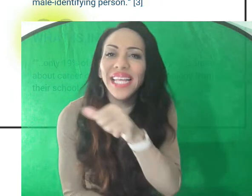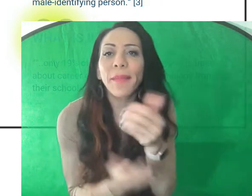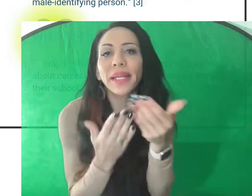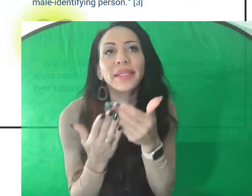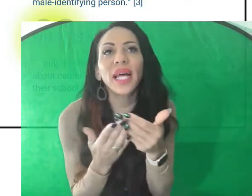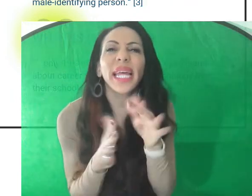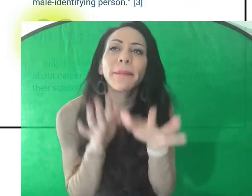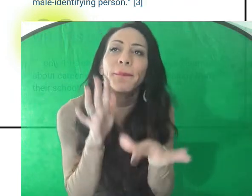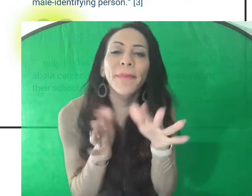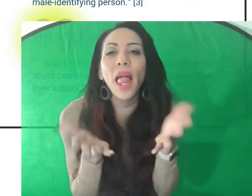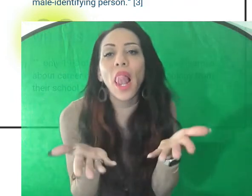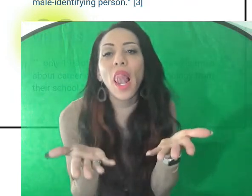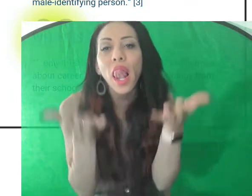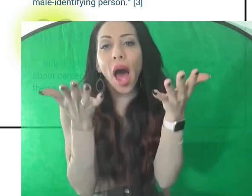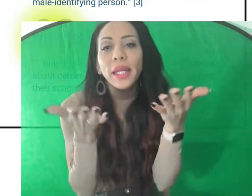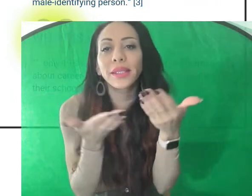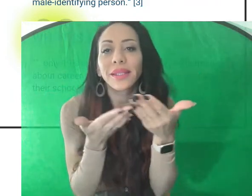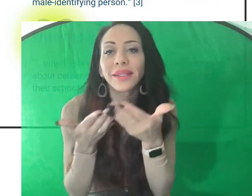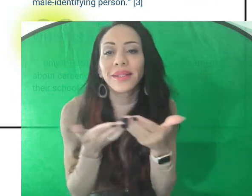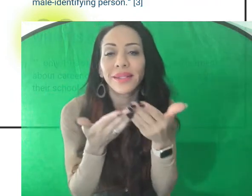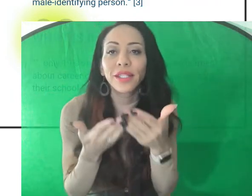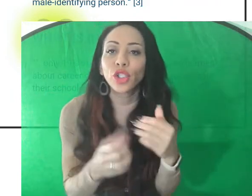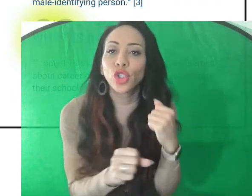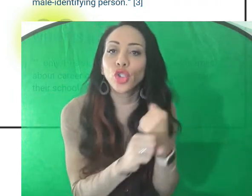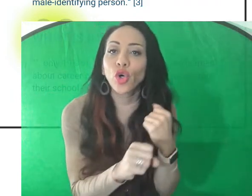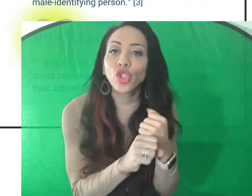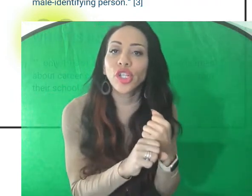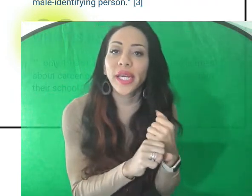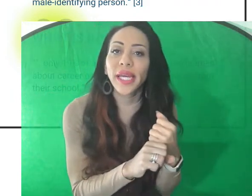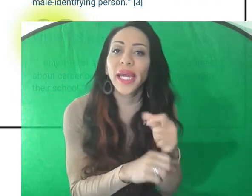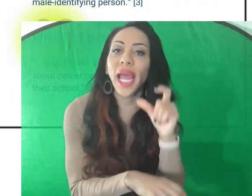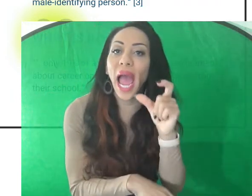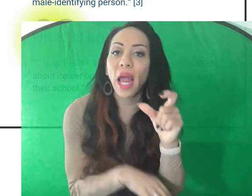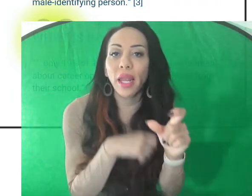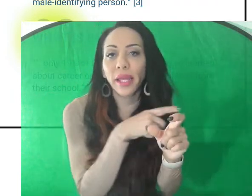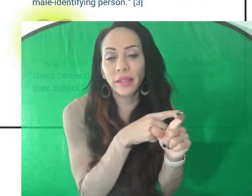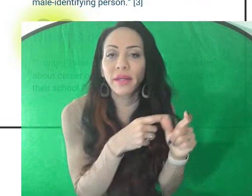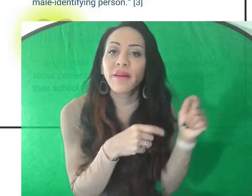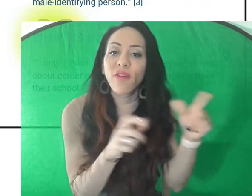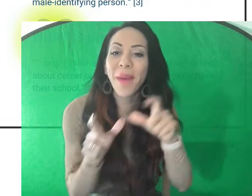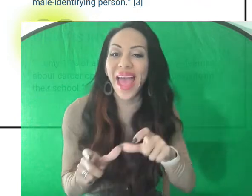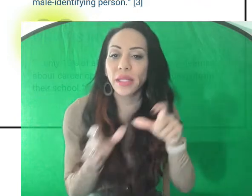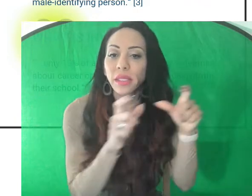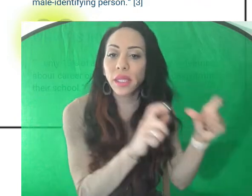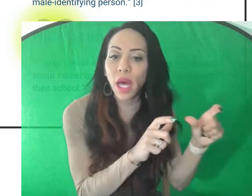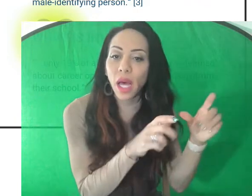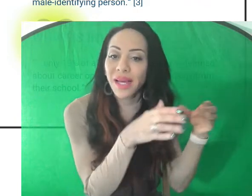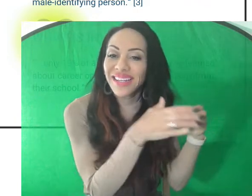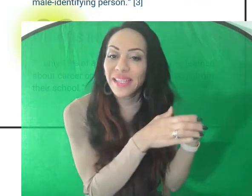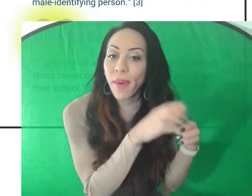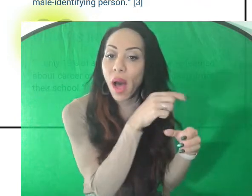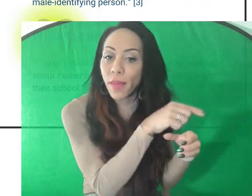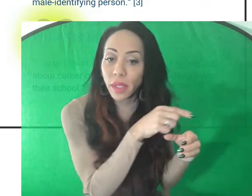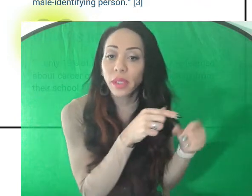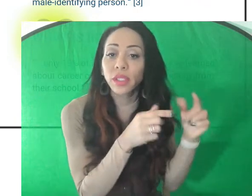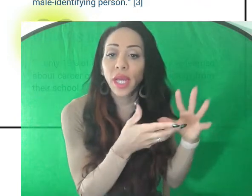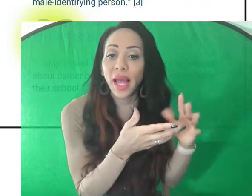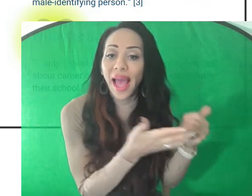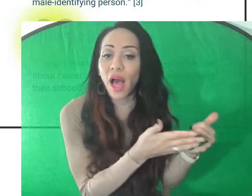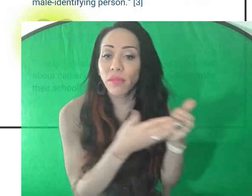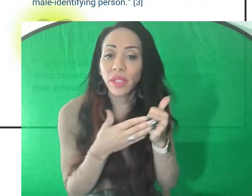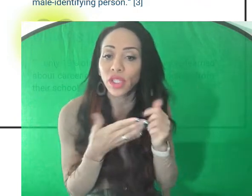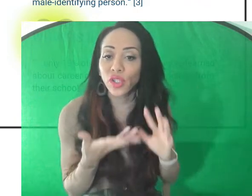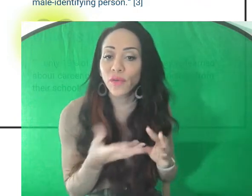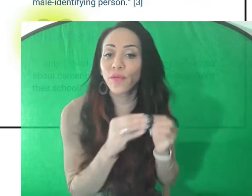was held by Georgie Tarling from the University of Exeter's Education Department. And she helped us to kind of form some questions, do some interviews with